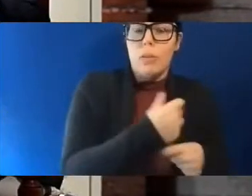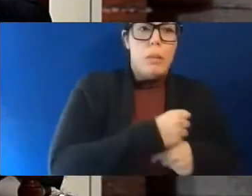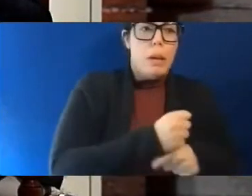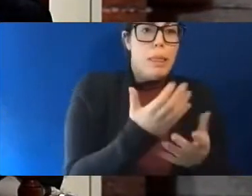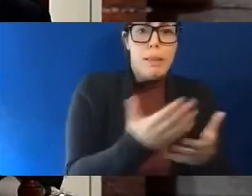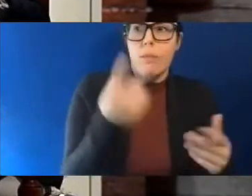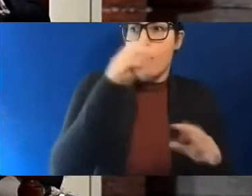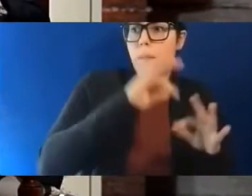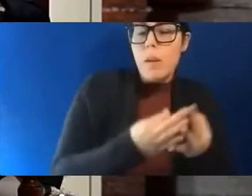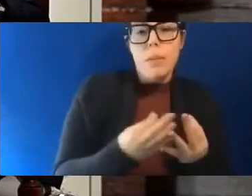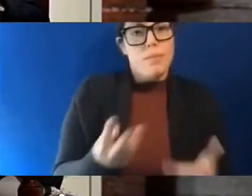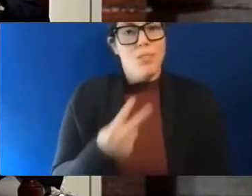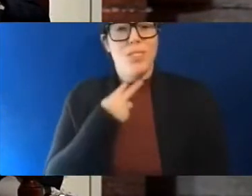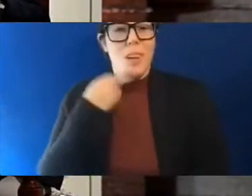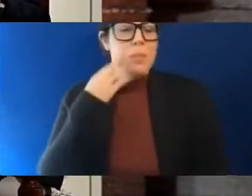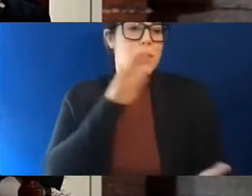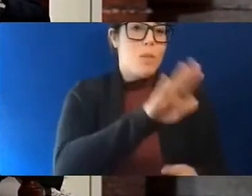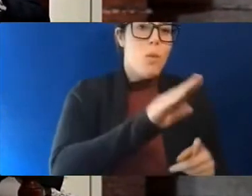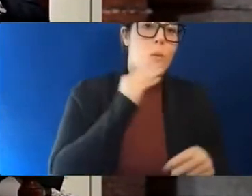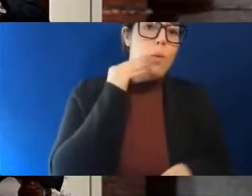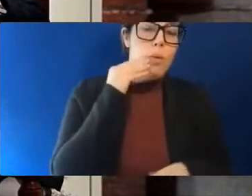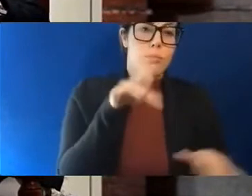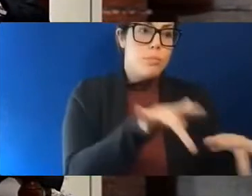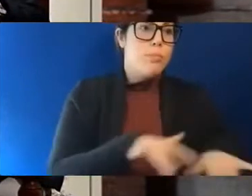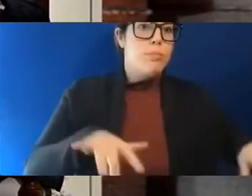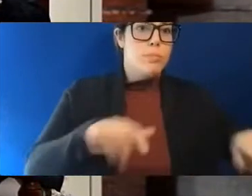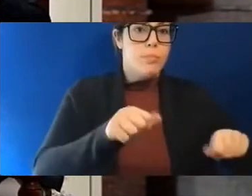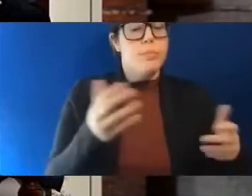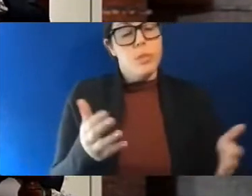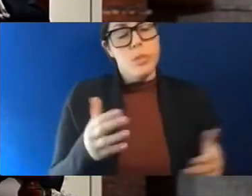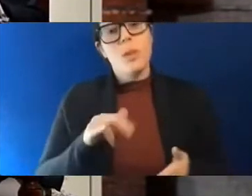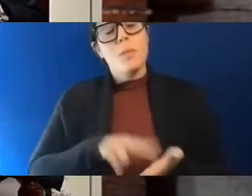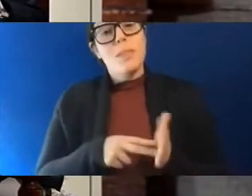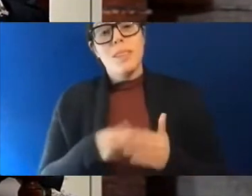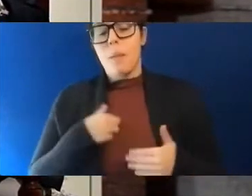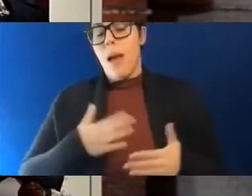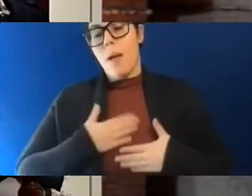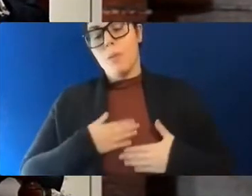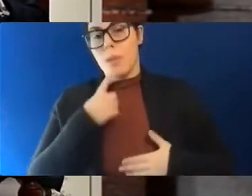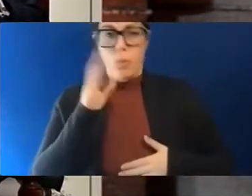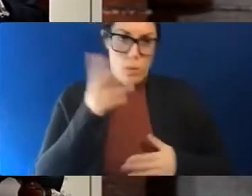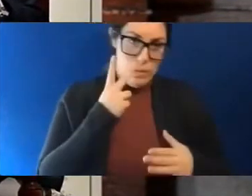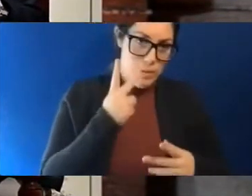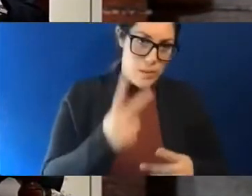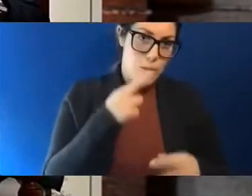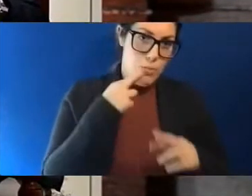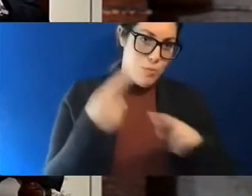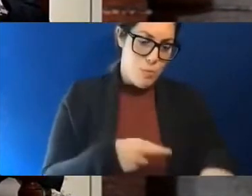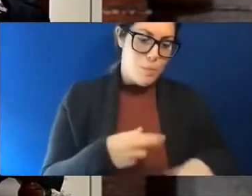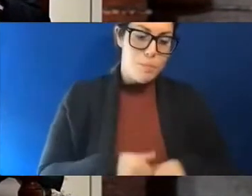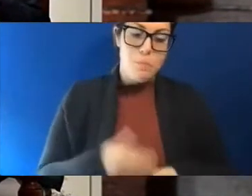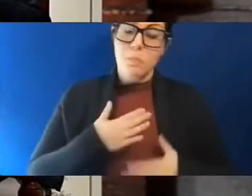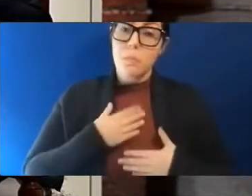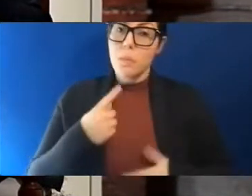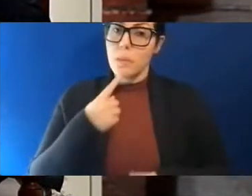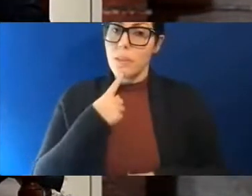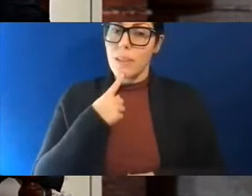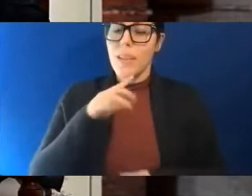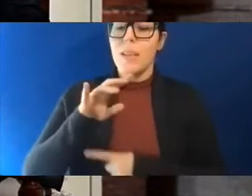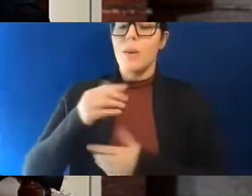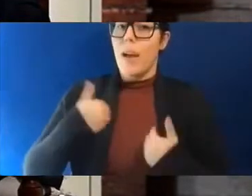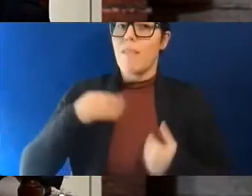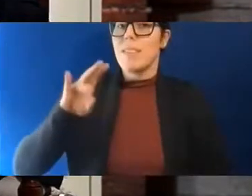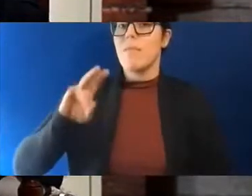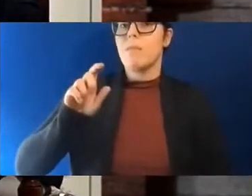our focus, these dollars, and I'm delighted to say, and you'll see the report, we were a recipient of